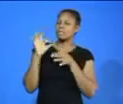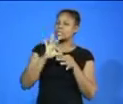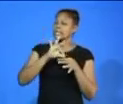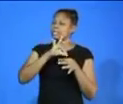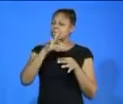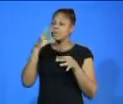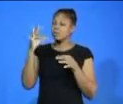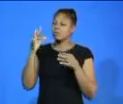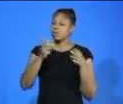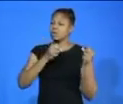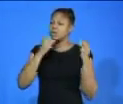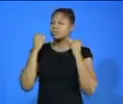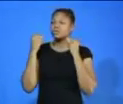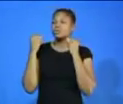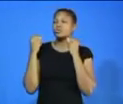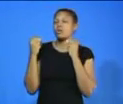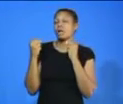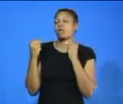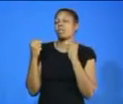spiritual strength,